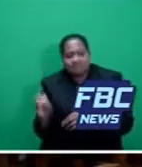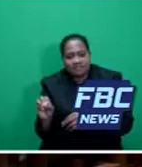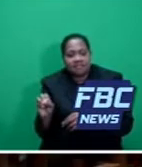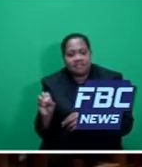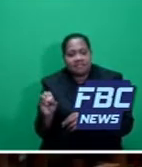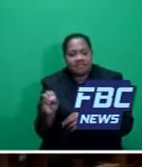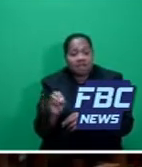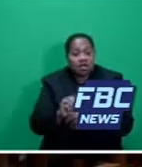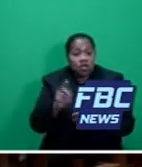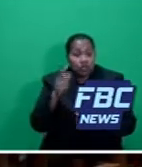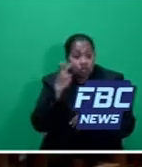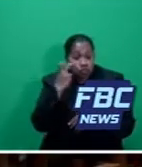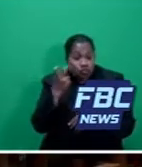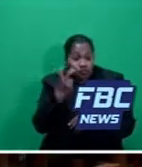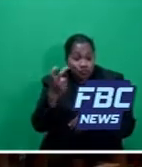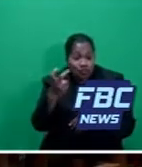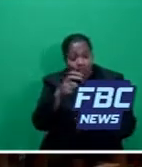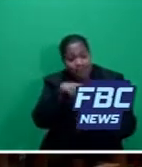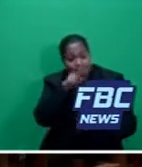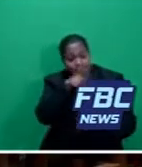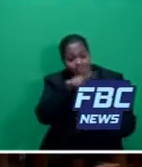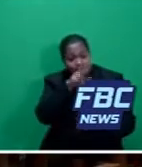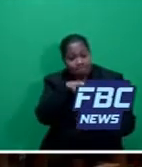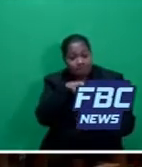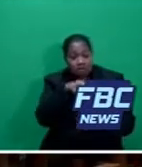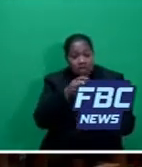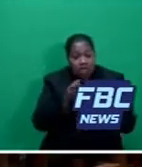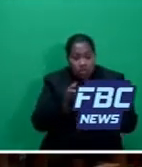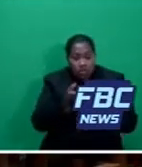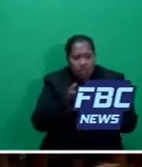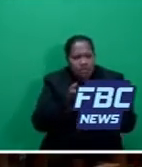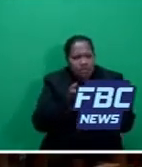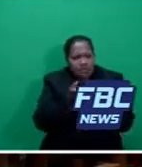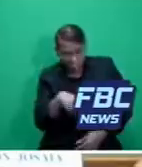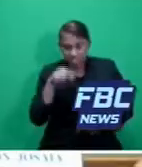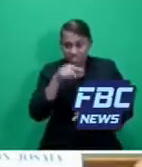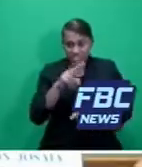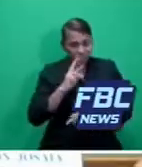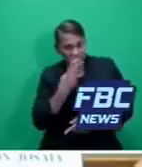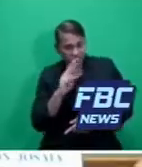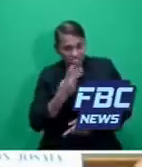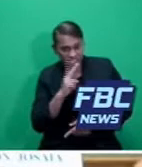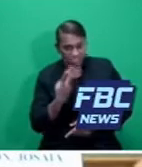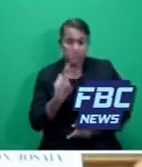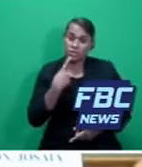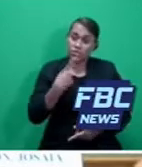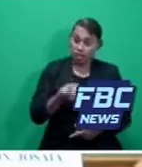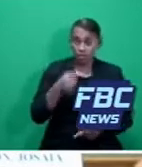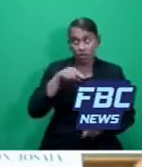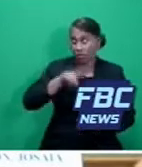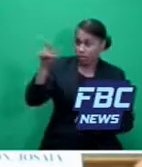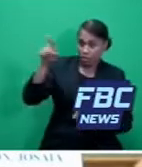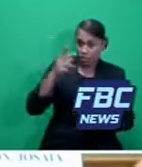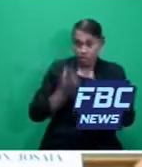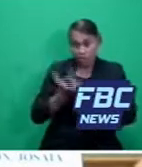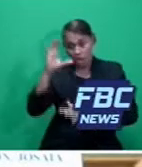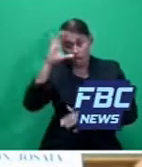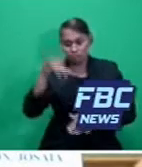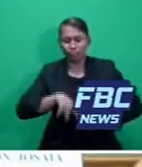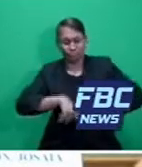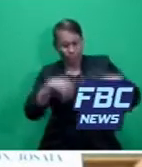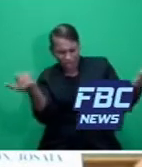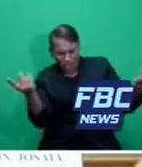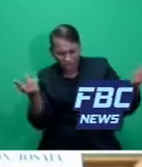From a tourism perspective, cruise liners increased by 26.6%. And I'll get to the statistics that shows the turnaround times